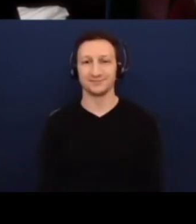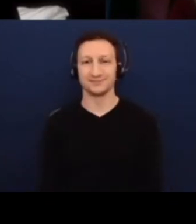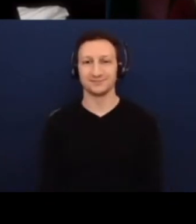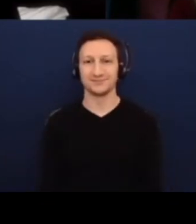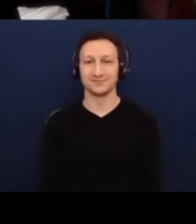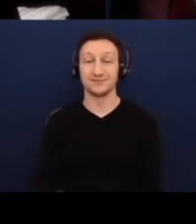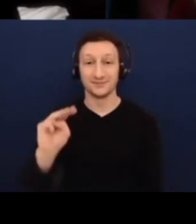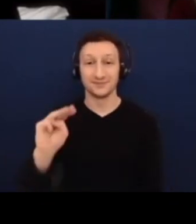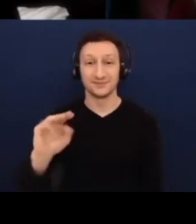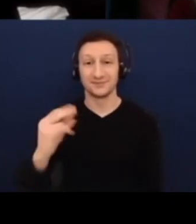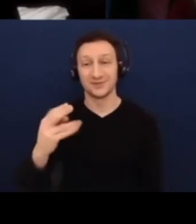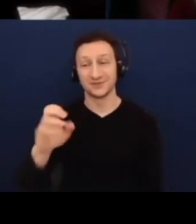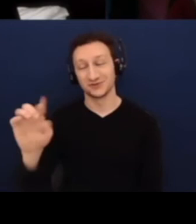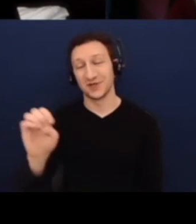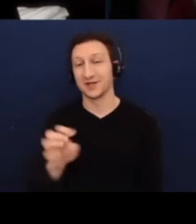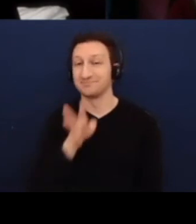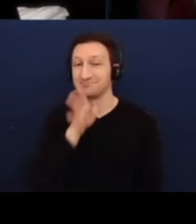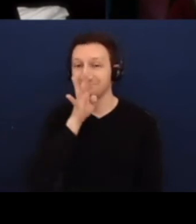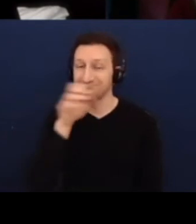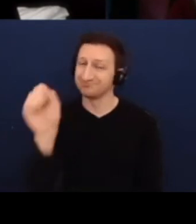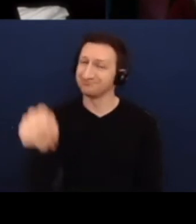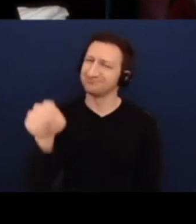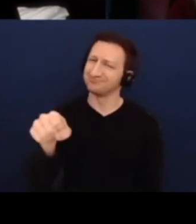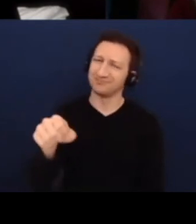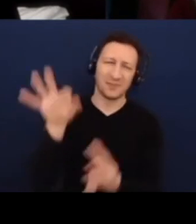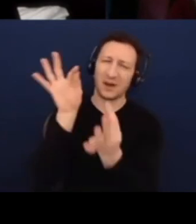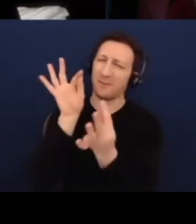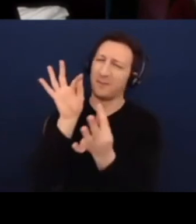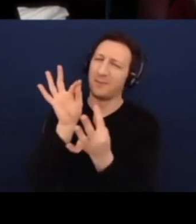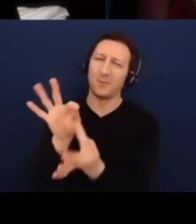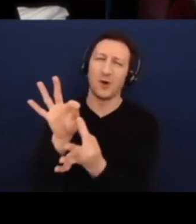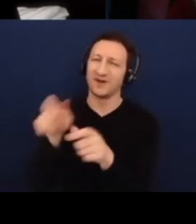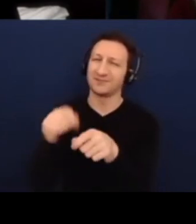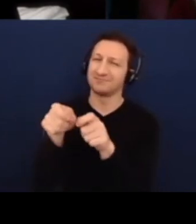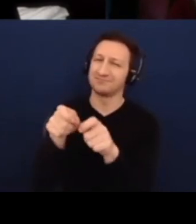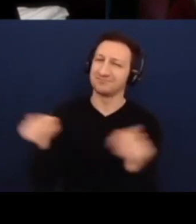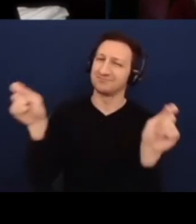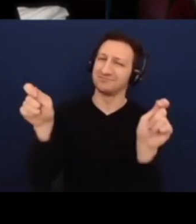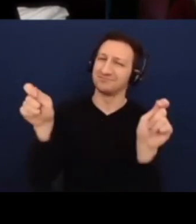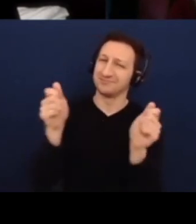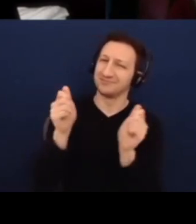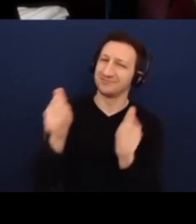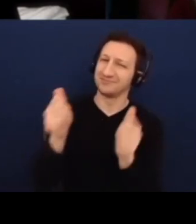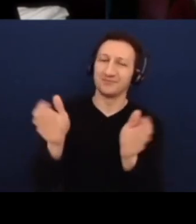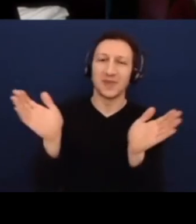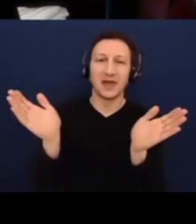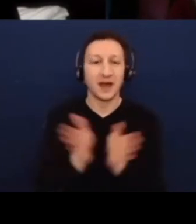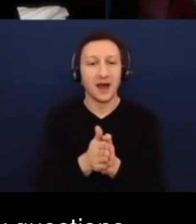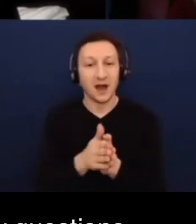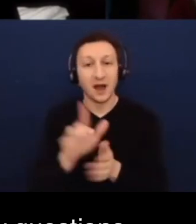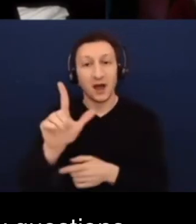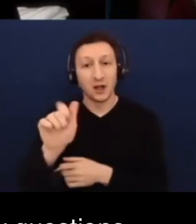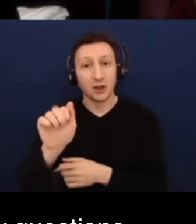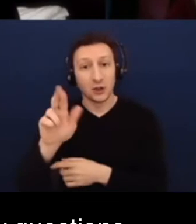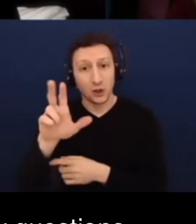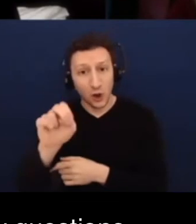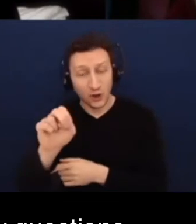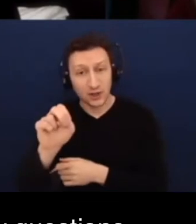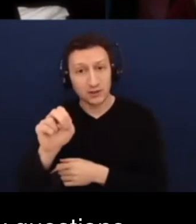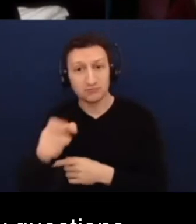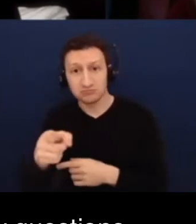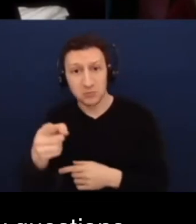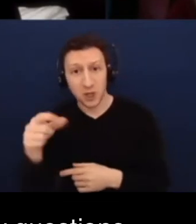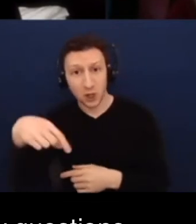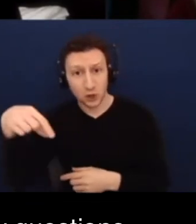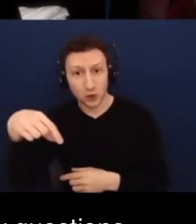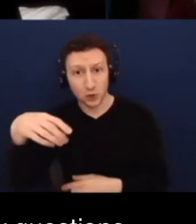really gives us a sort of a rounded conversation here. Lauren, I would like to open up to any